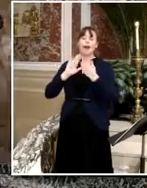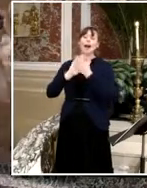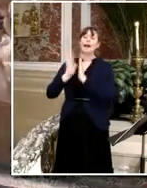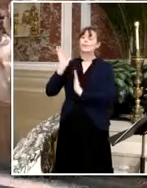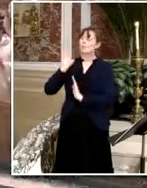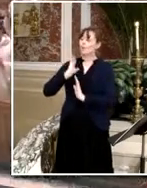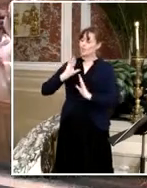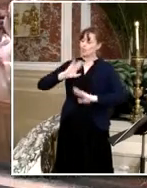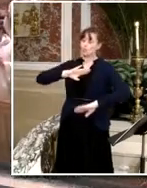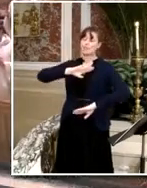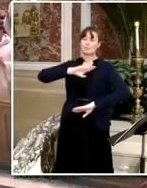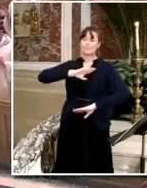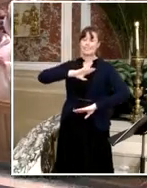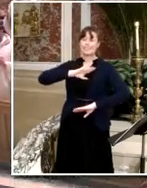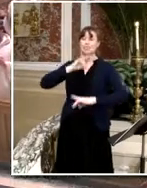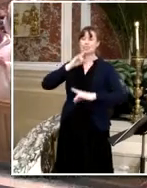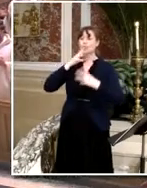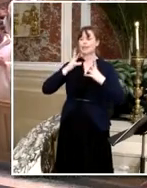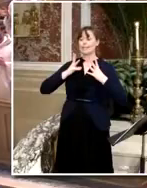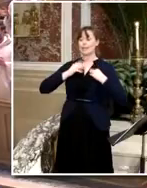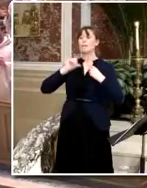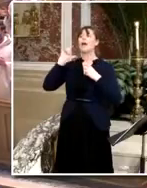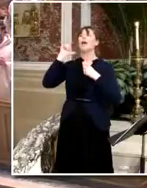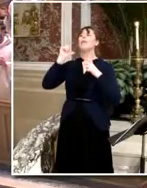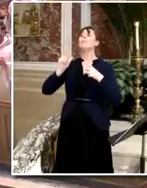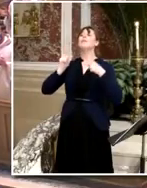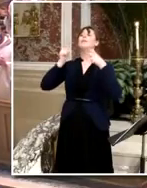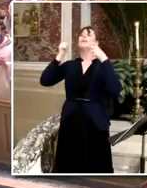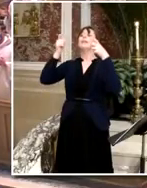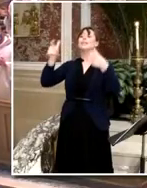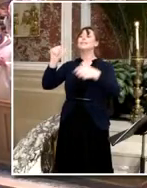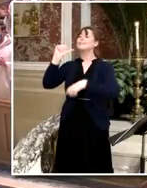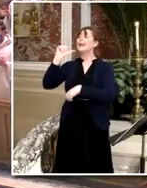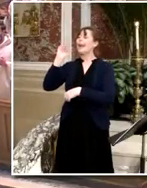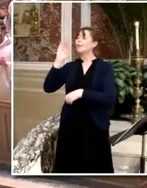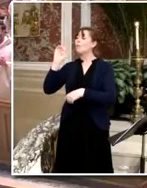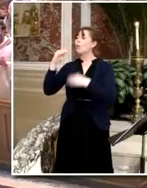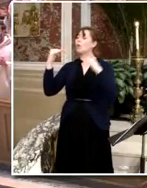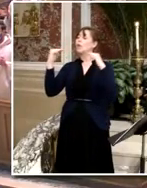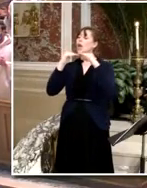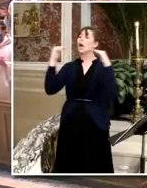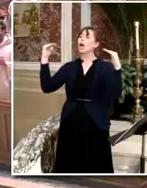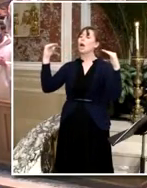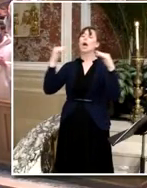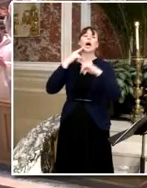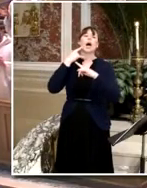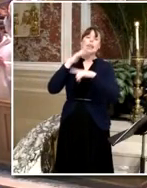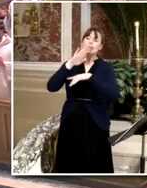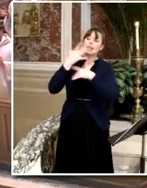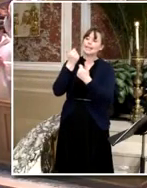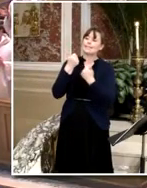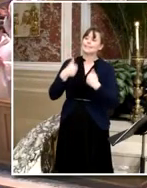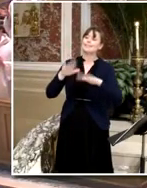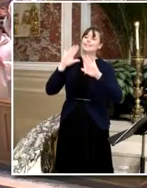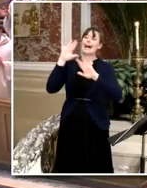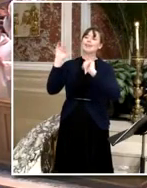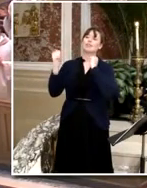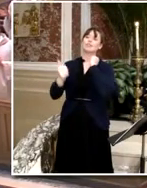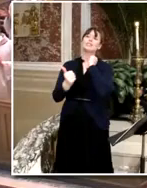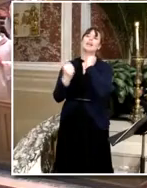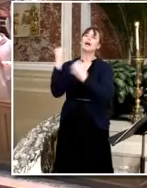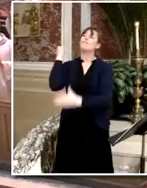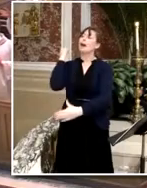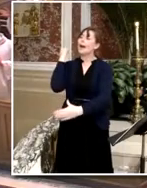you were pleased to accept the gifts of your servant Abel the just, the sacrifice of Abraham, our father